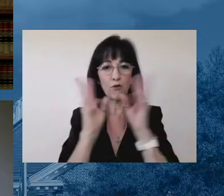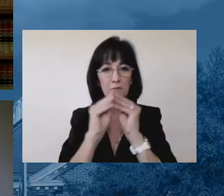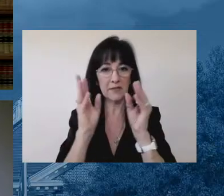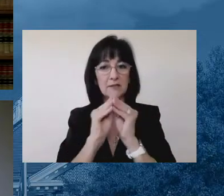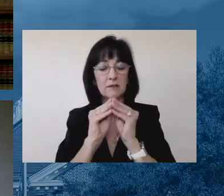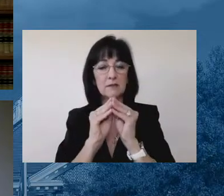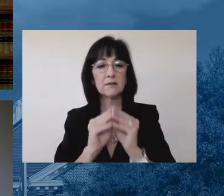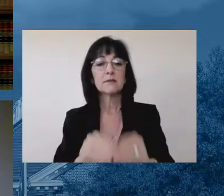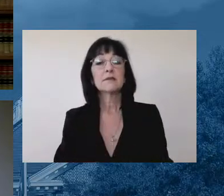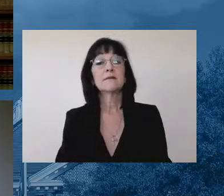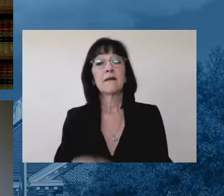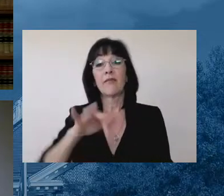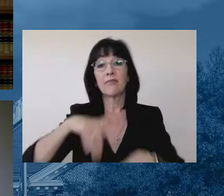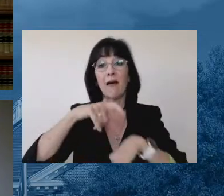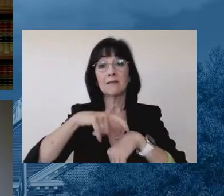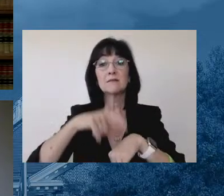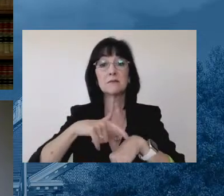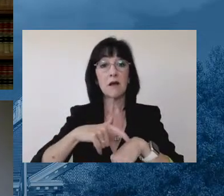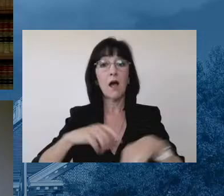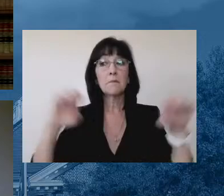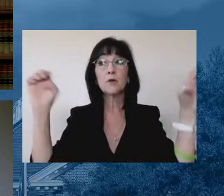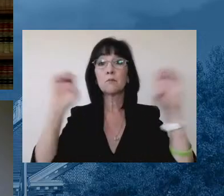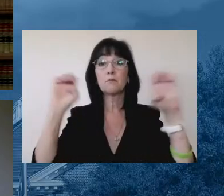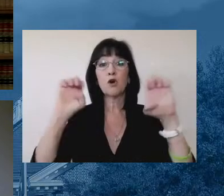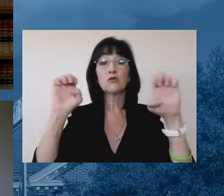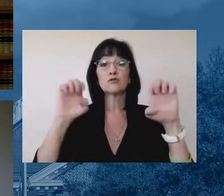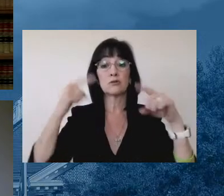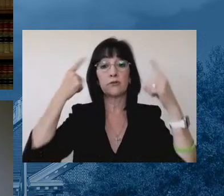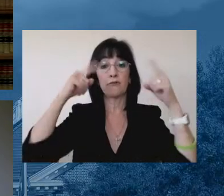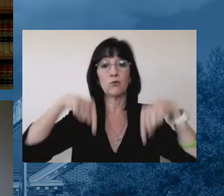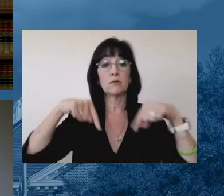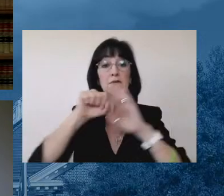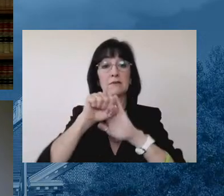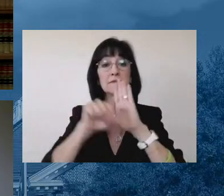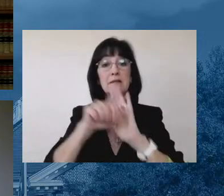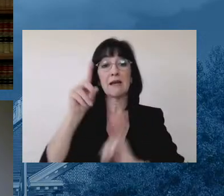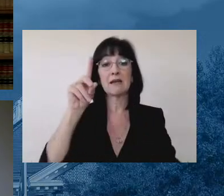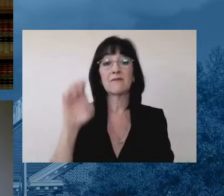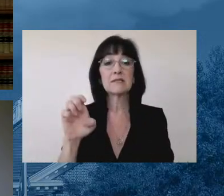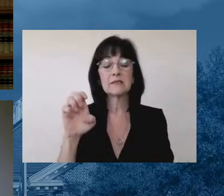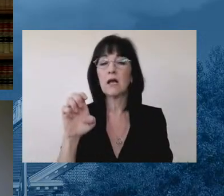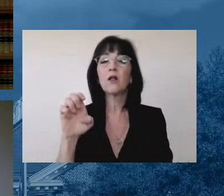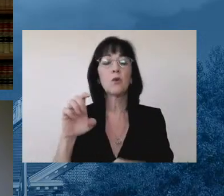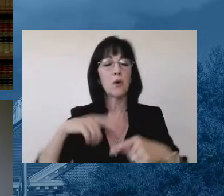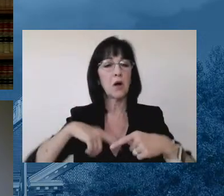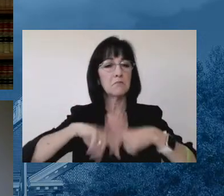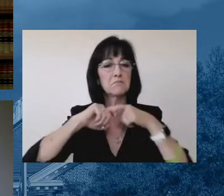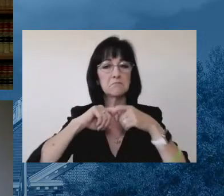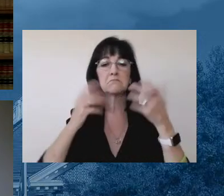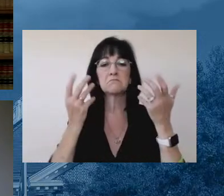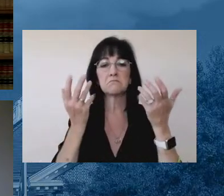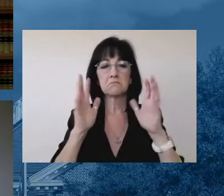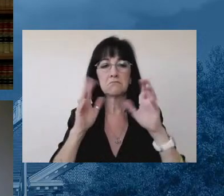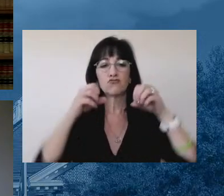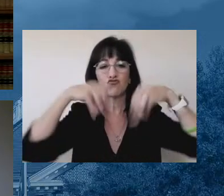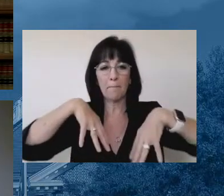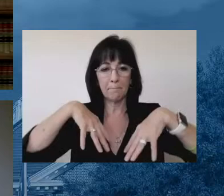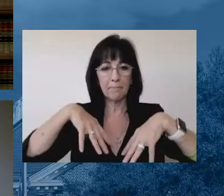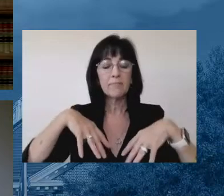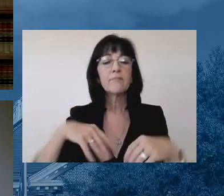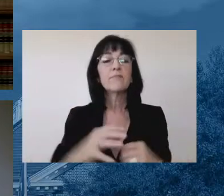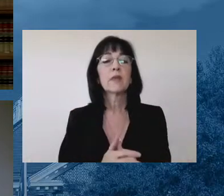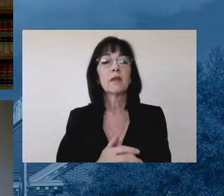was suspended that day on July the 13th. And we were in a pretty good place. Today, we're going to talk about